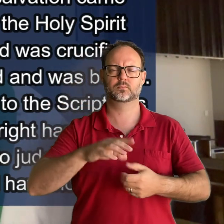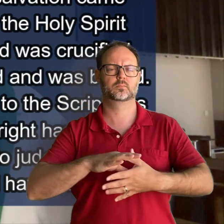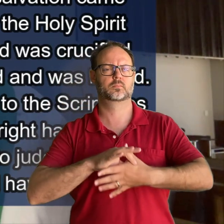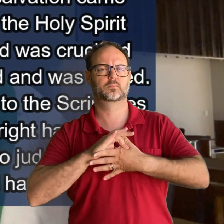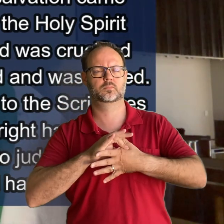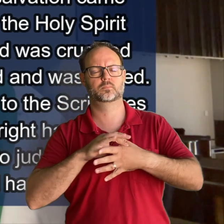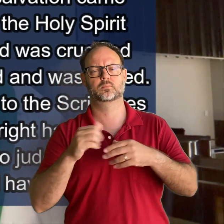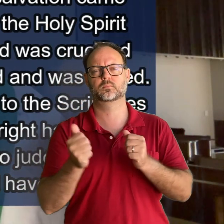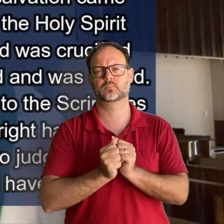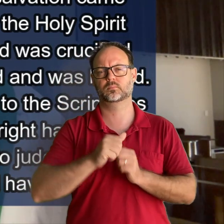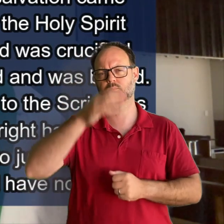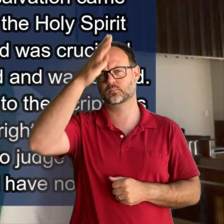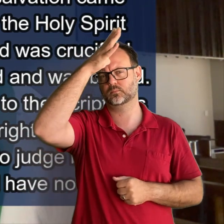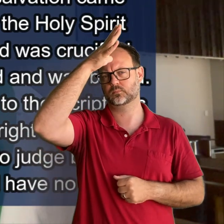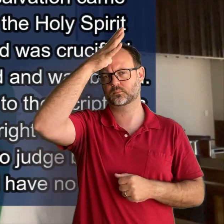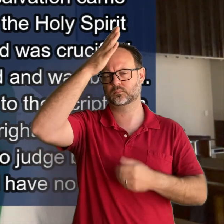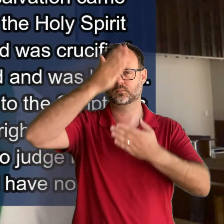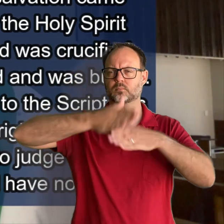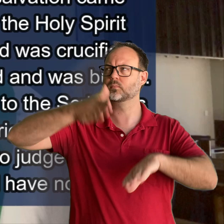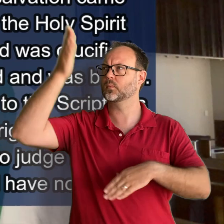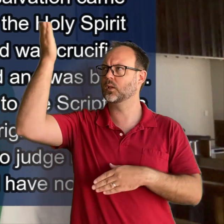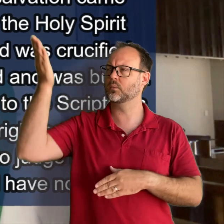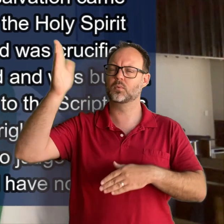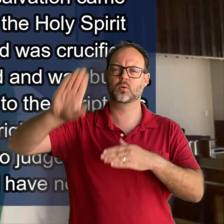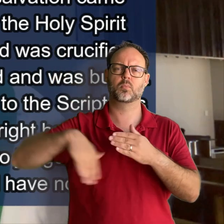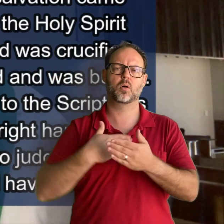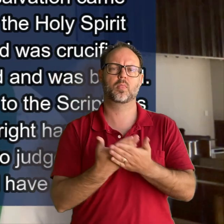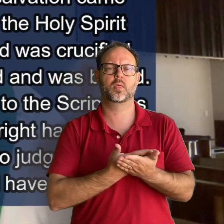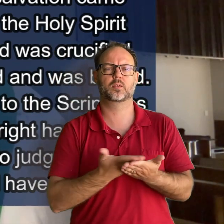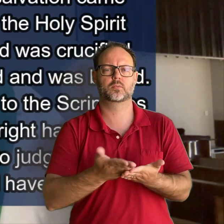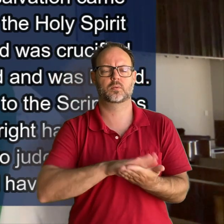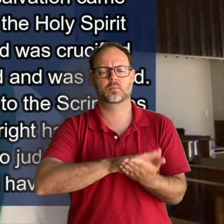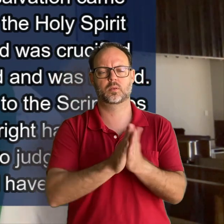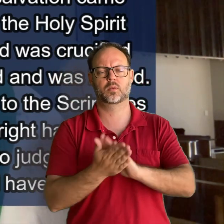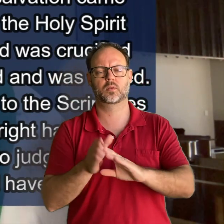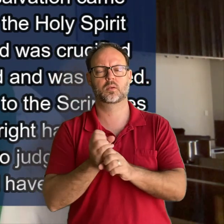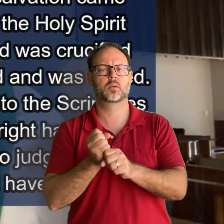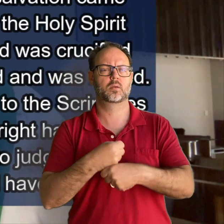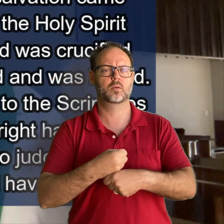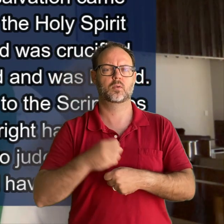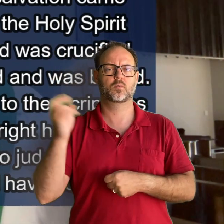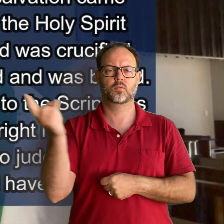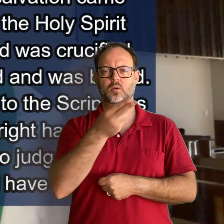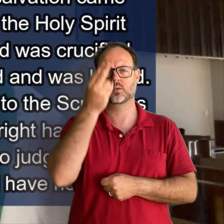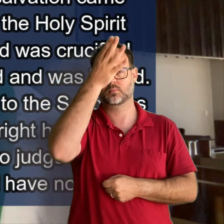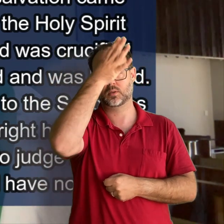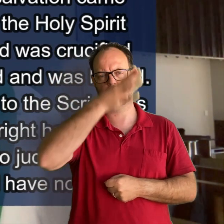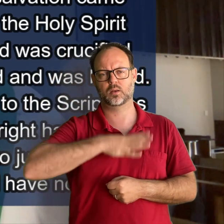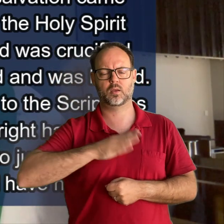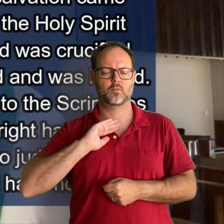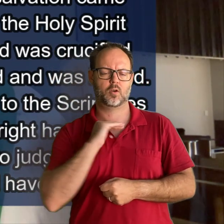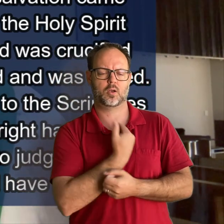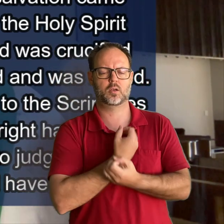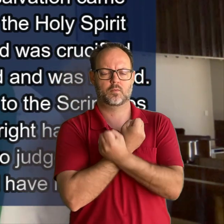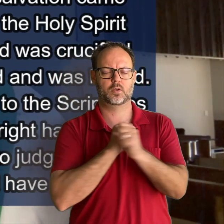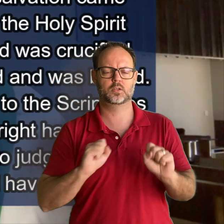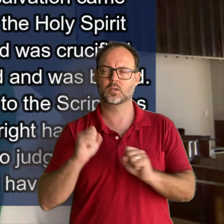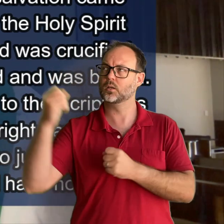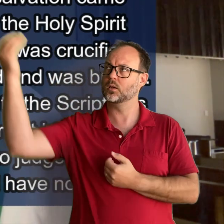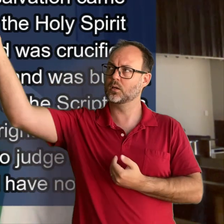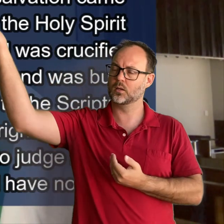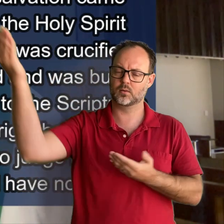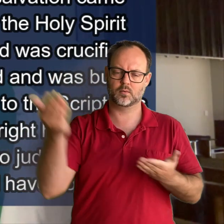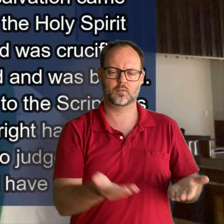made, being of one substance with the Father, by whom all things were made, who for us men and for